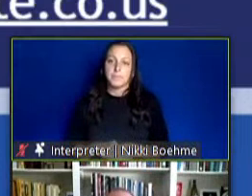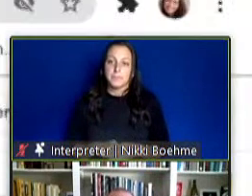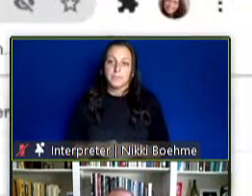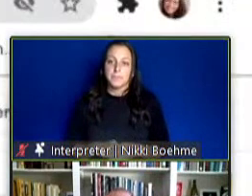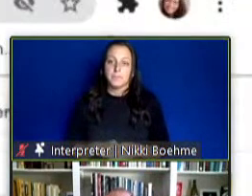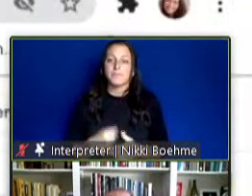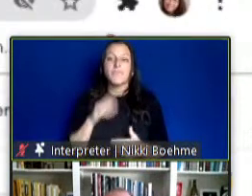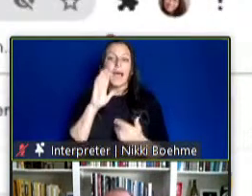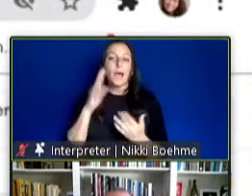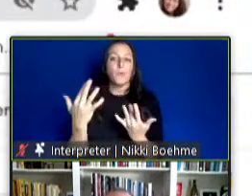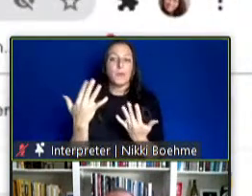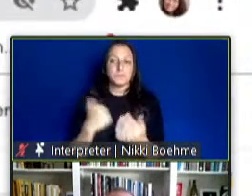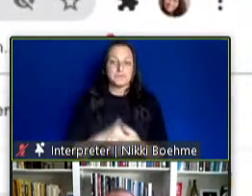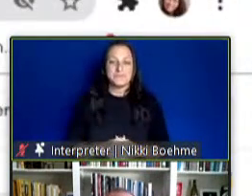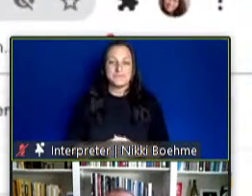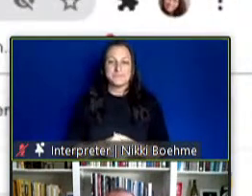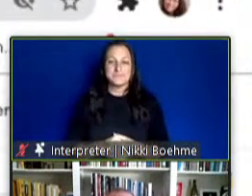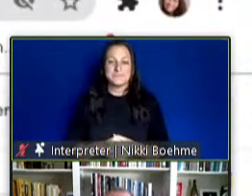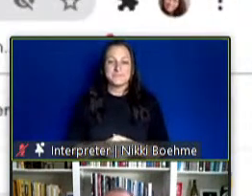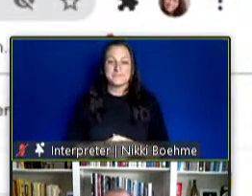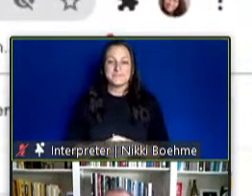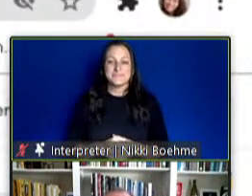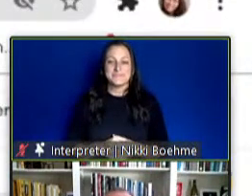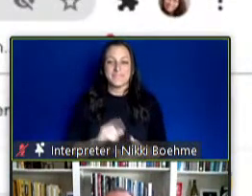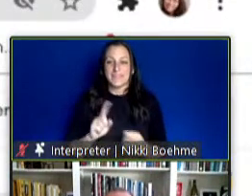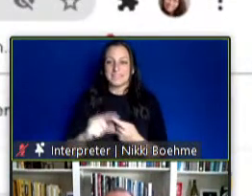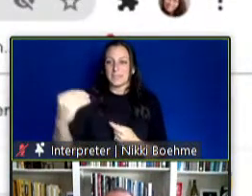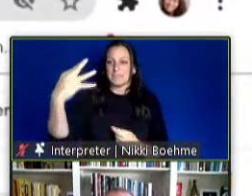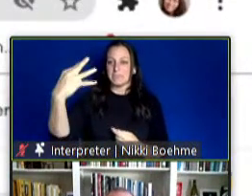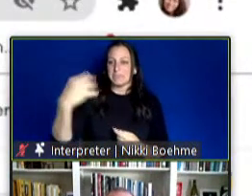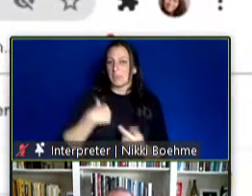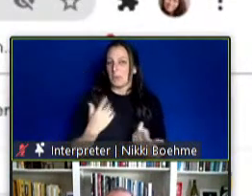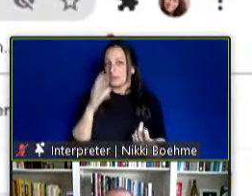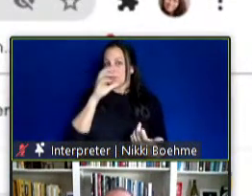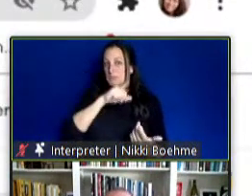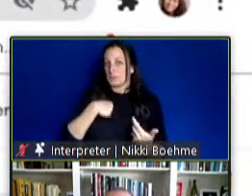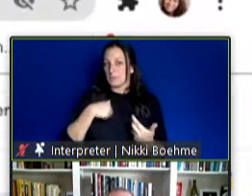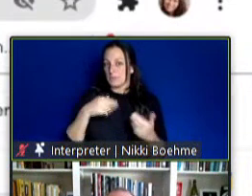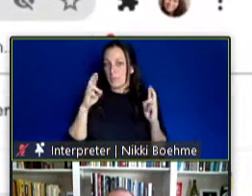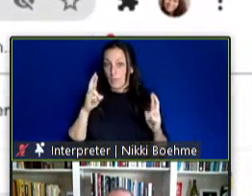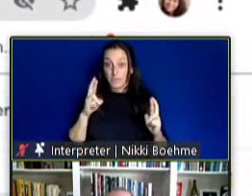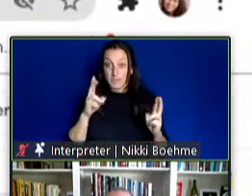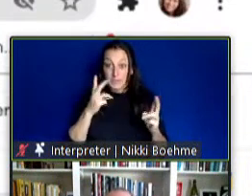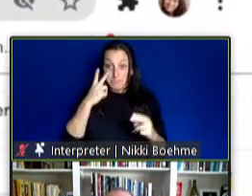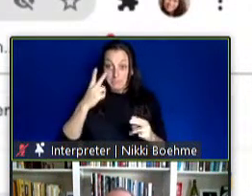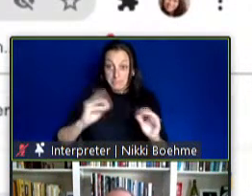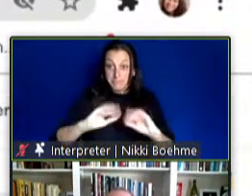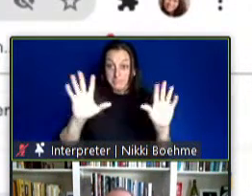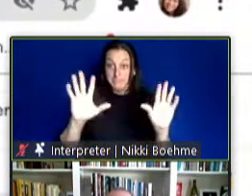I'll wait till they have me back on or assume I'm on. I hope that does it for you.